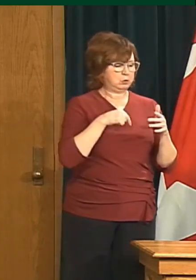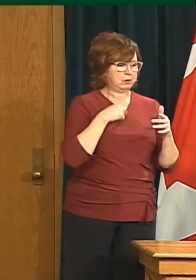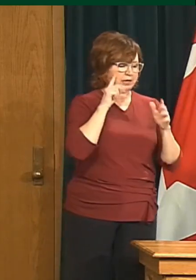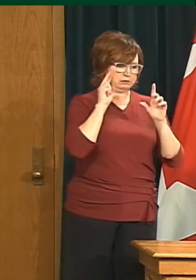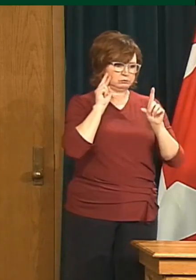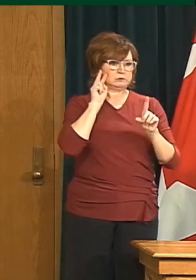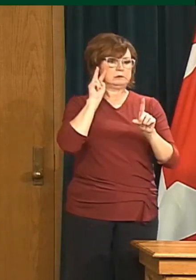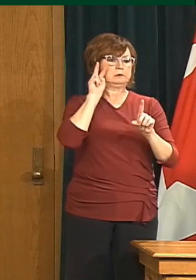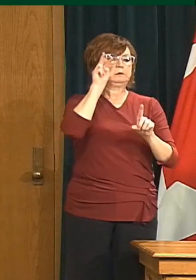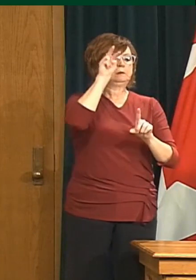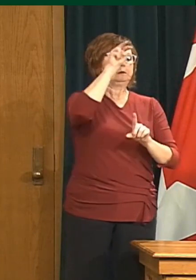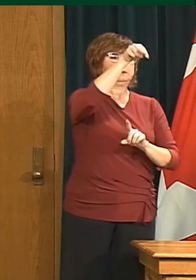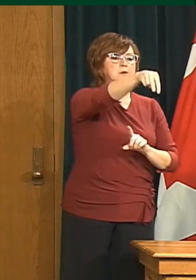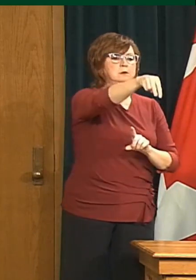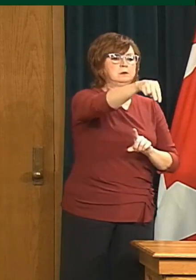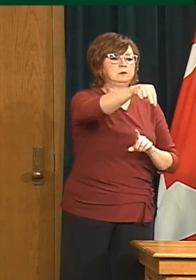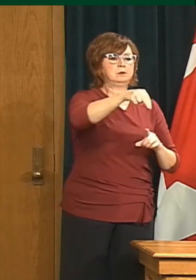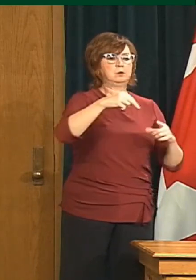be and where we need to be.